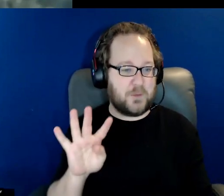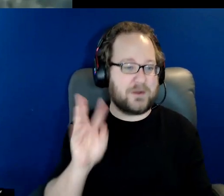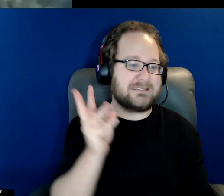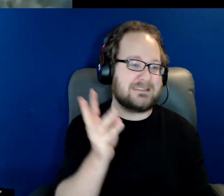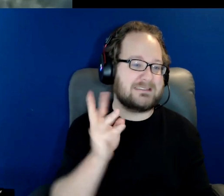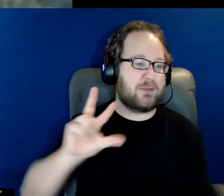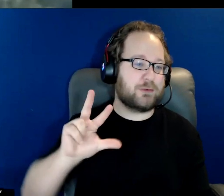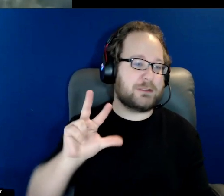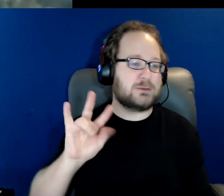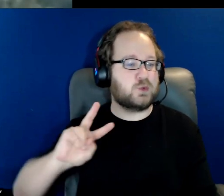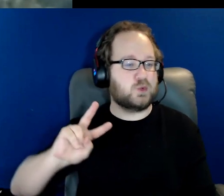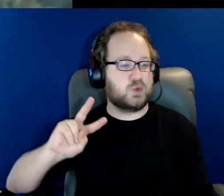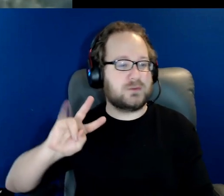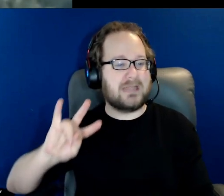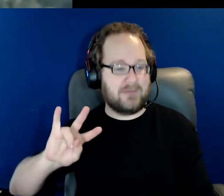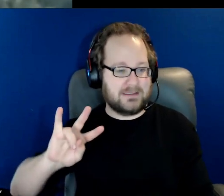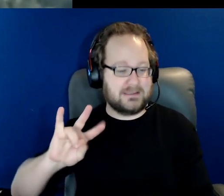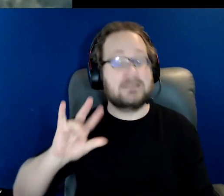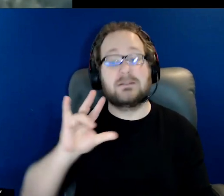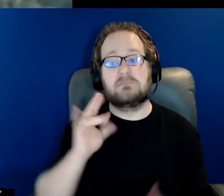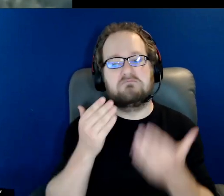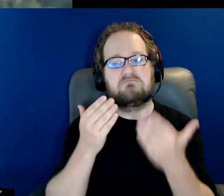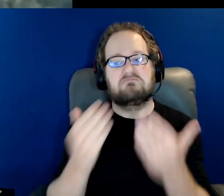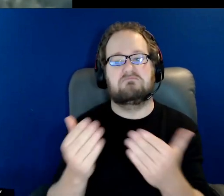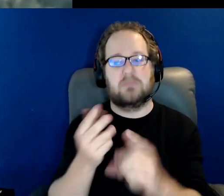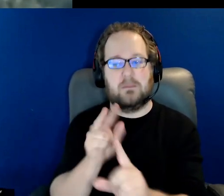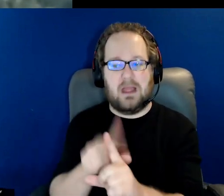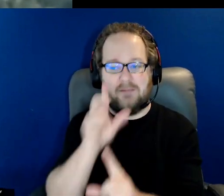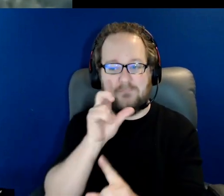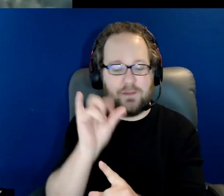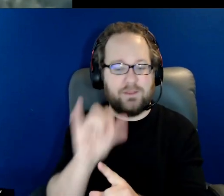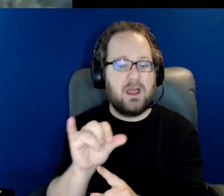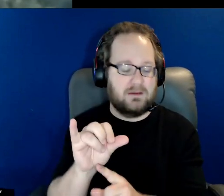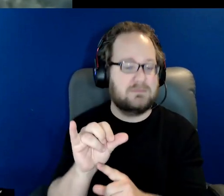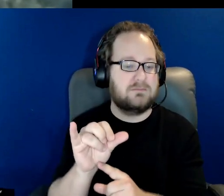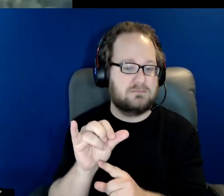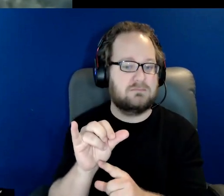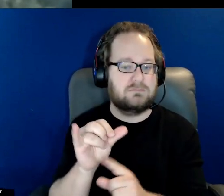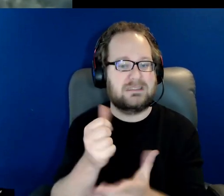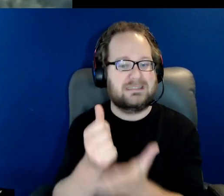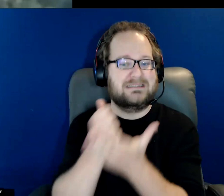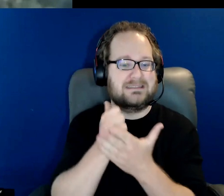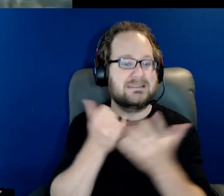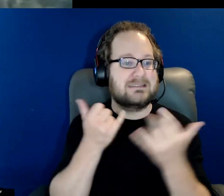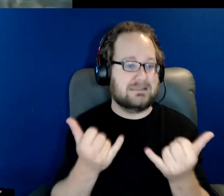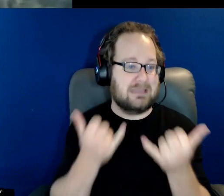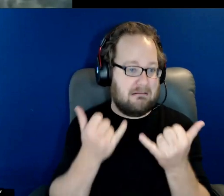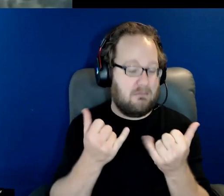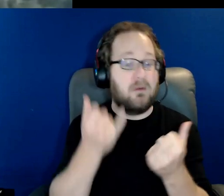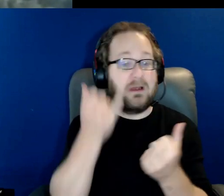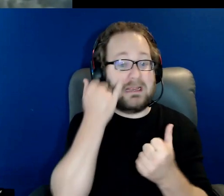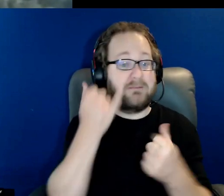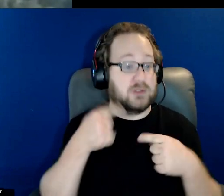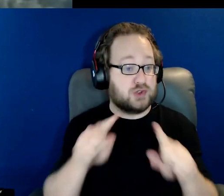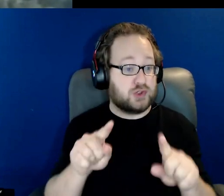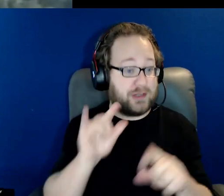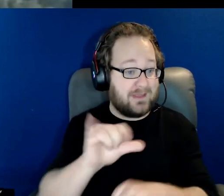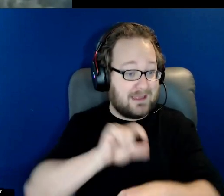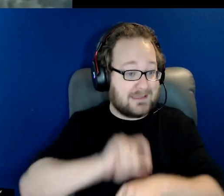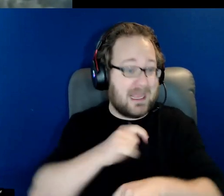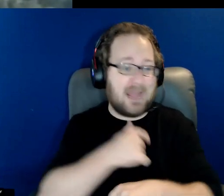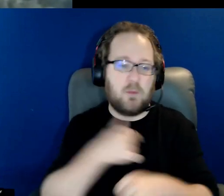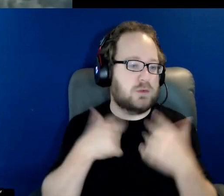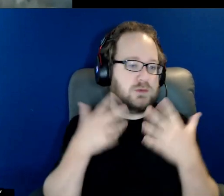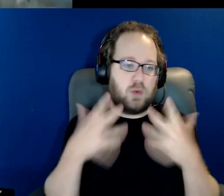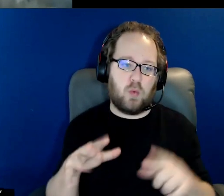866-674-6327. Apply for that assistance now. If they are in a disconnect or termination, that raises that level of urgency because we don't want